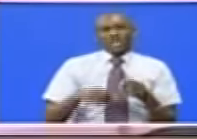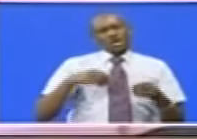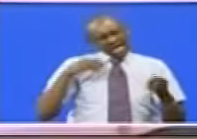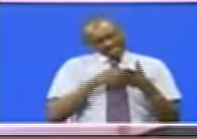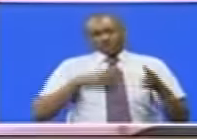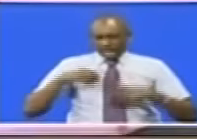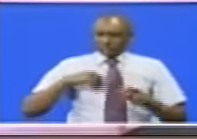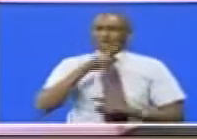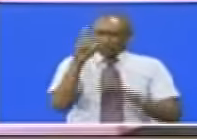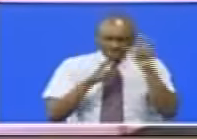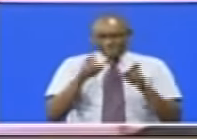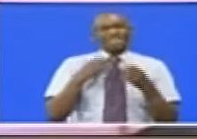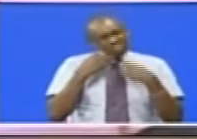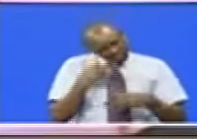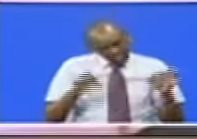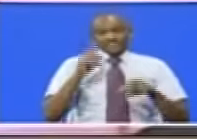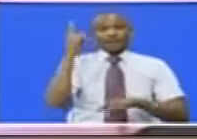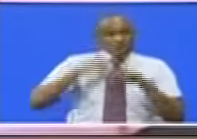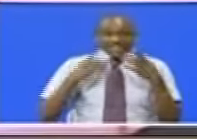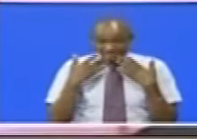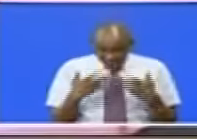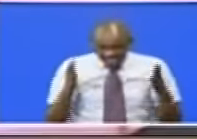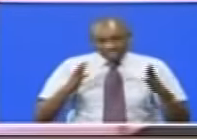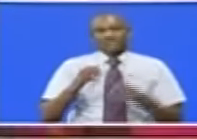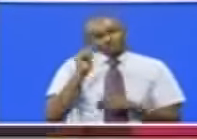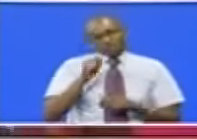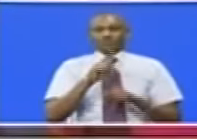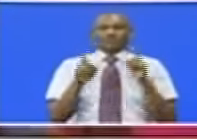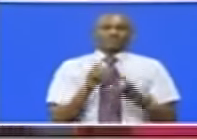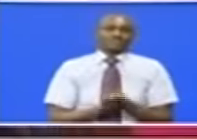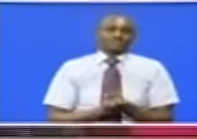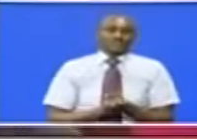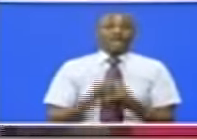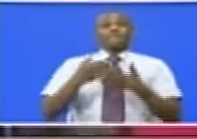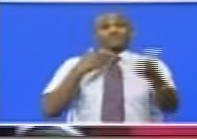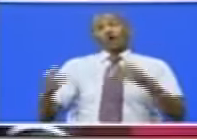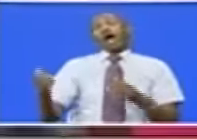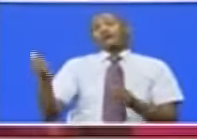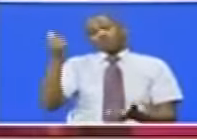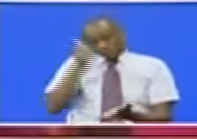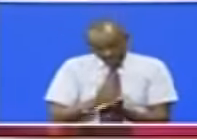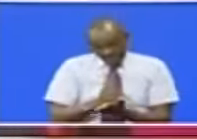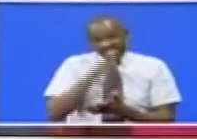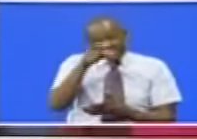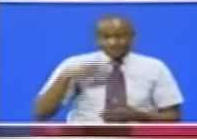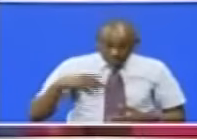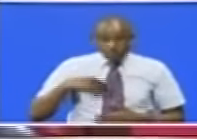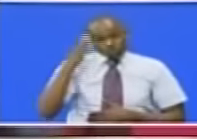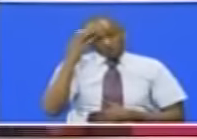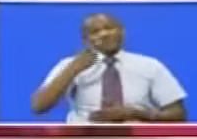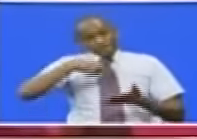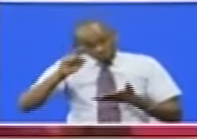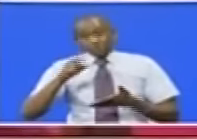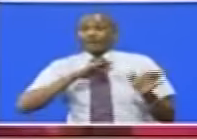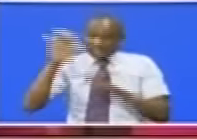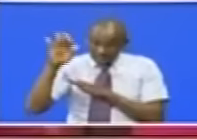to be vetted afresh within 1 year once the commission is fully constituted. Before the appointment, we mandated these individuals, if they'll be approved by this